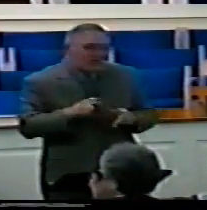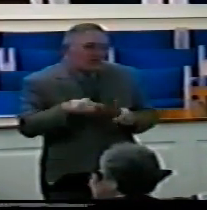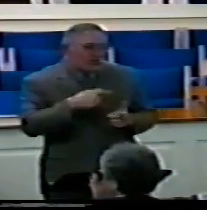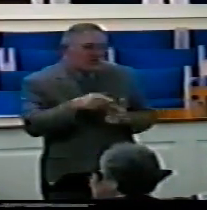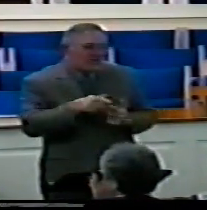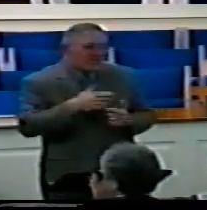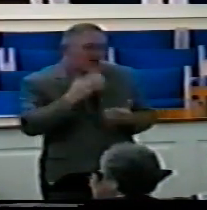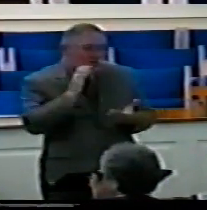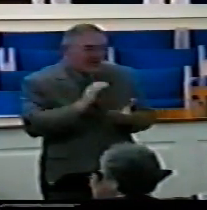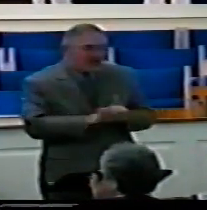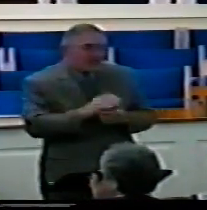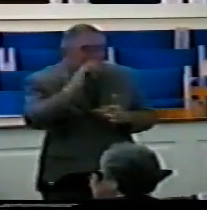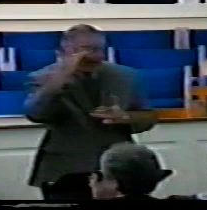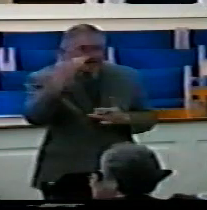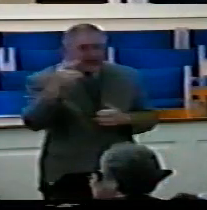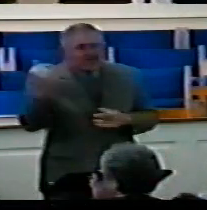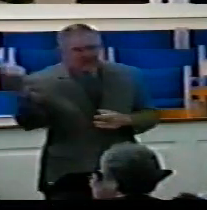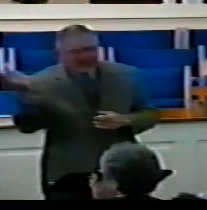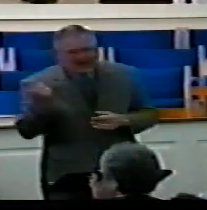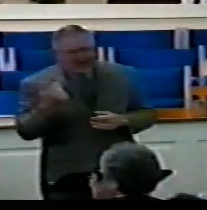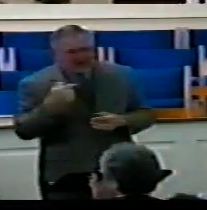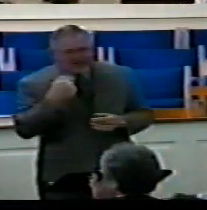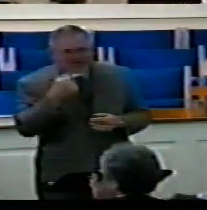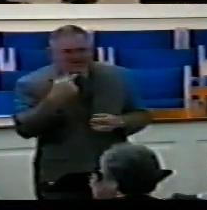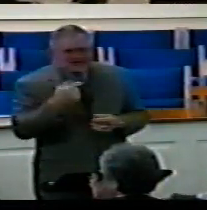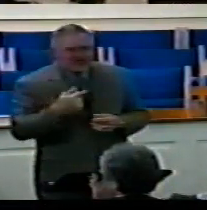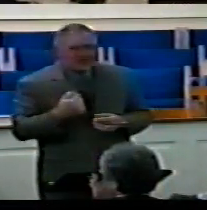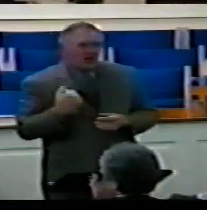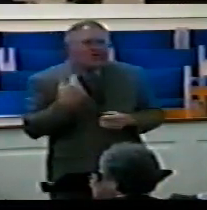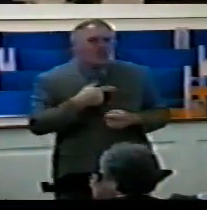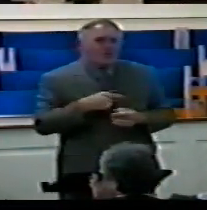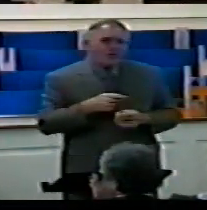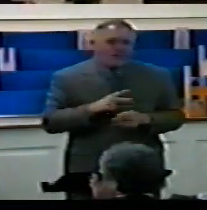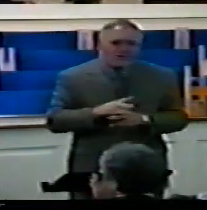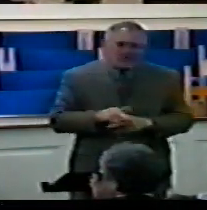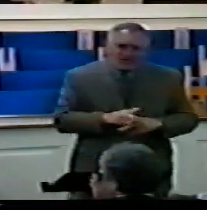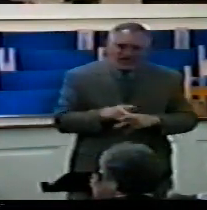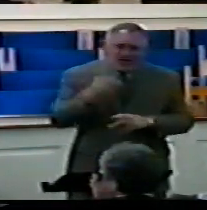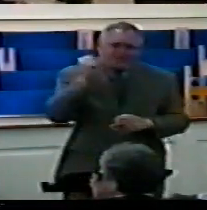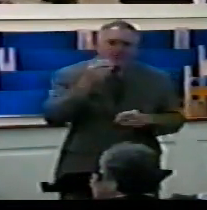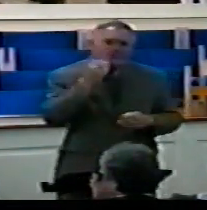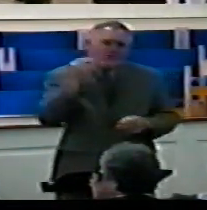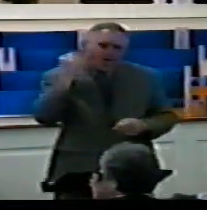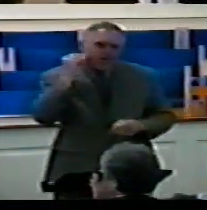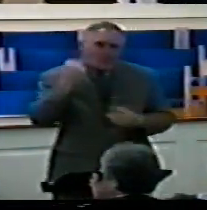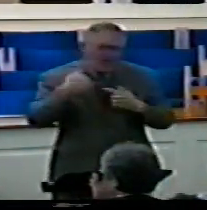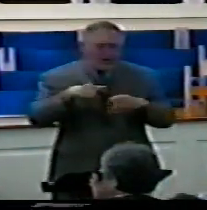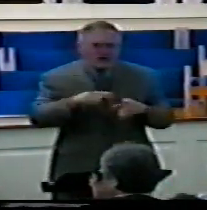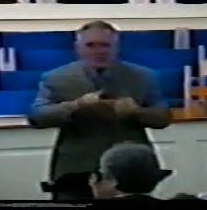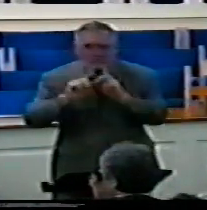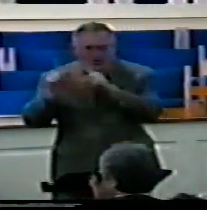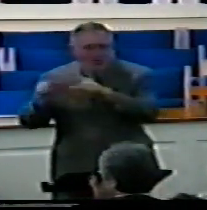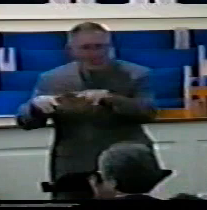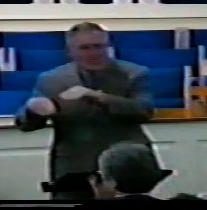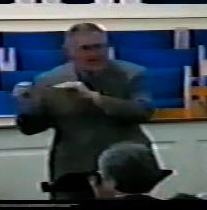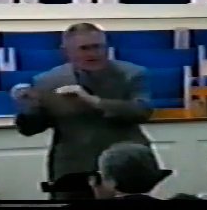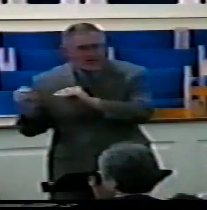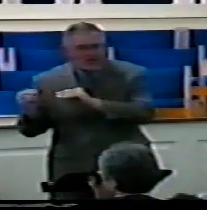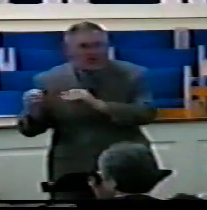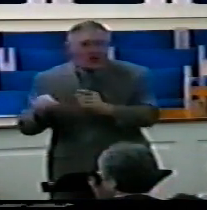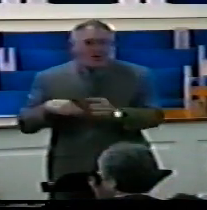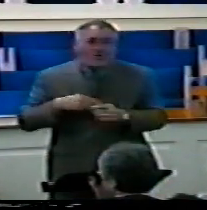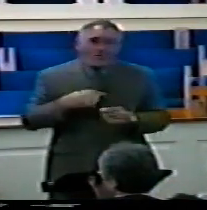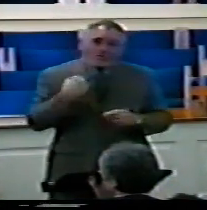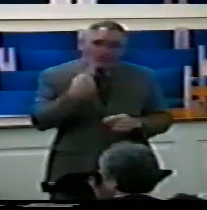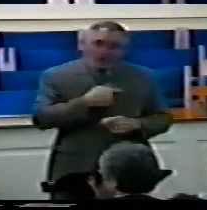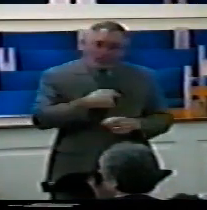the house and they said, Brother Bob, you just give us the keys to your home and we'll take care of it. And I thought, well, that's really nice. We no sooner had left the ground of